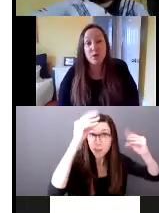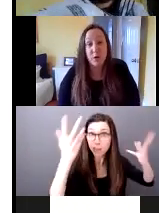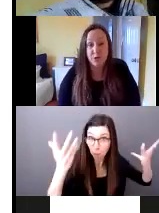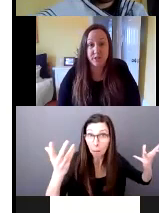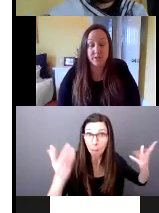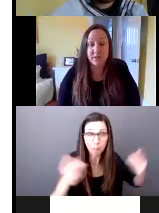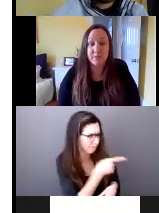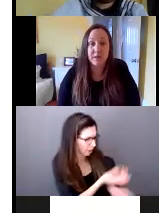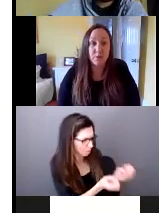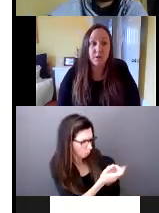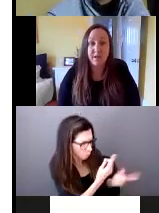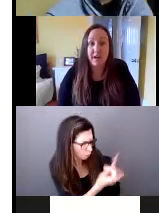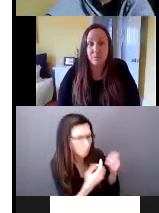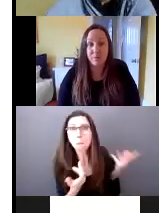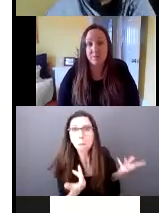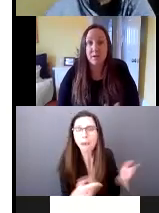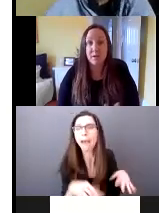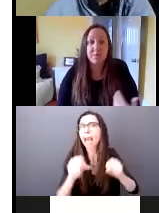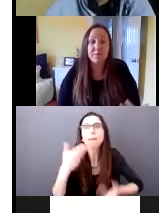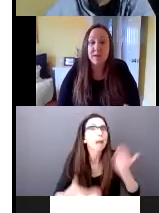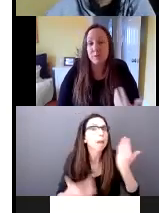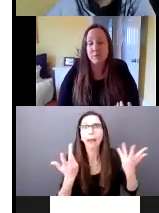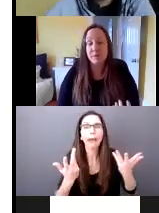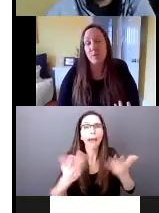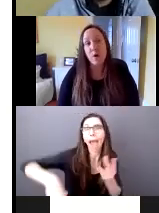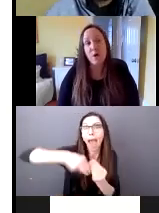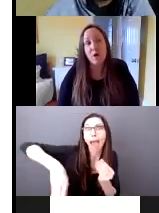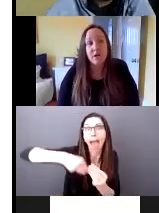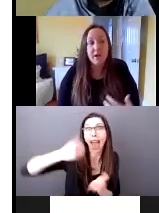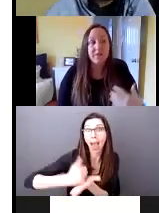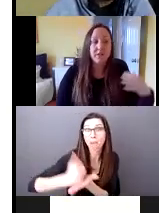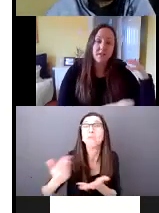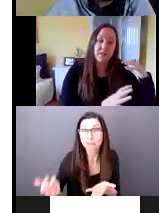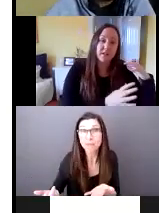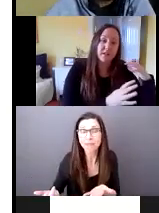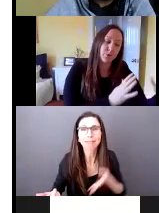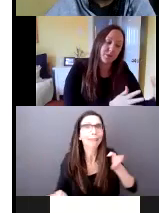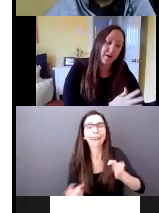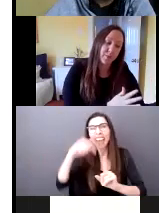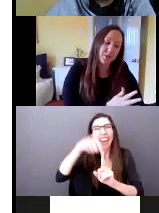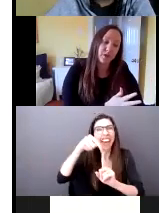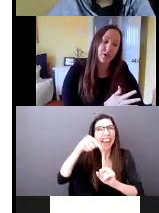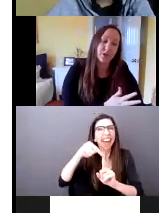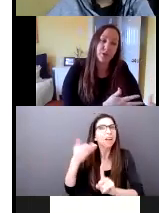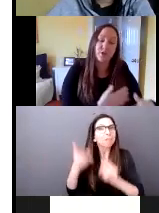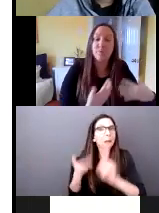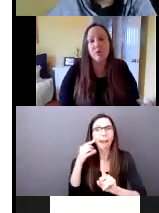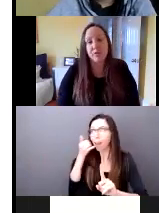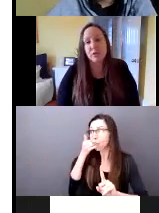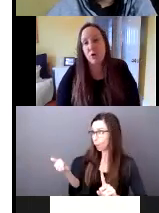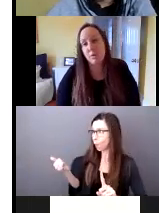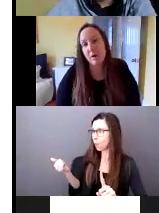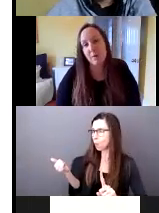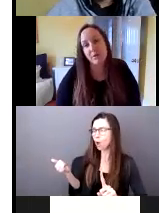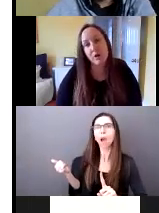more questions that maybe we can help? Maybe sometimes when people call and they deal with that particular concern, more